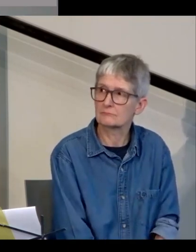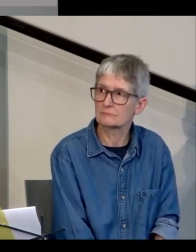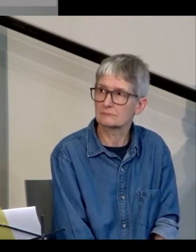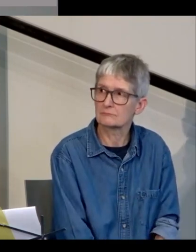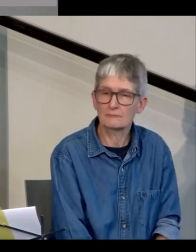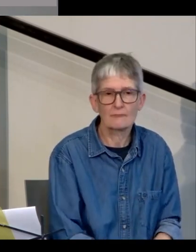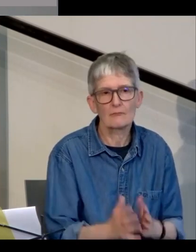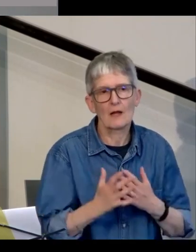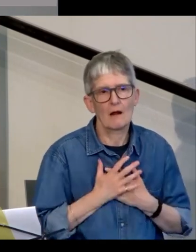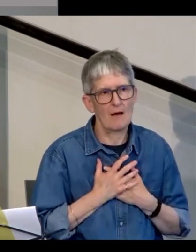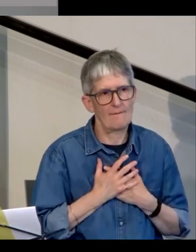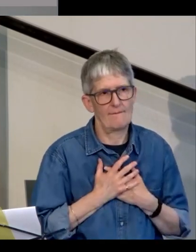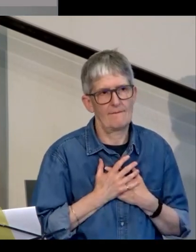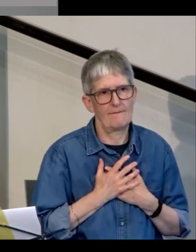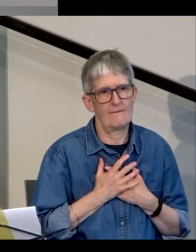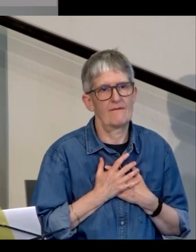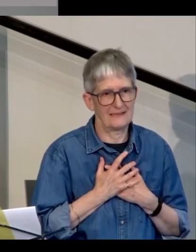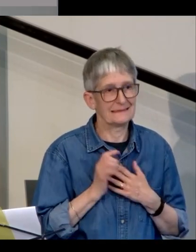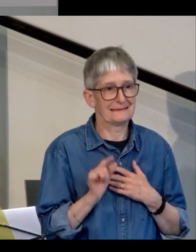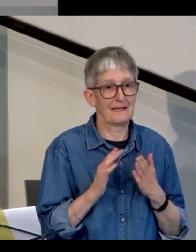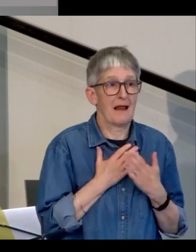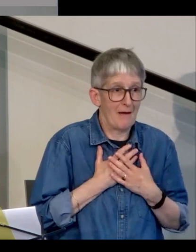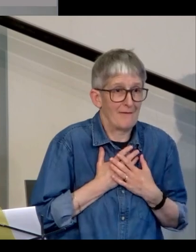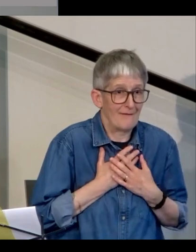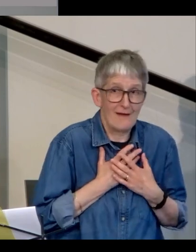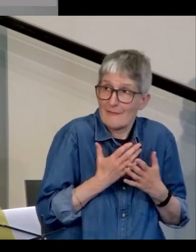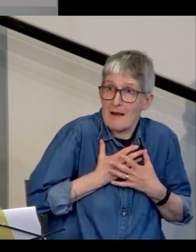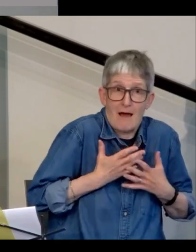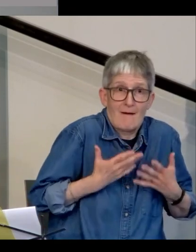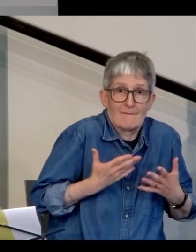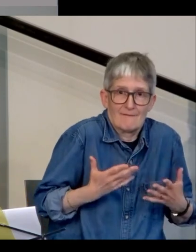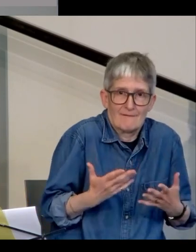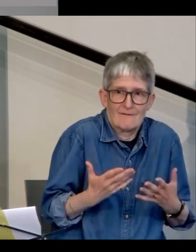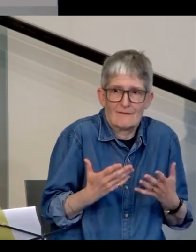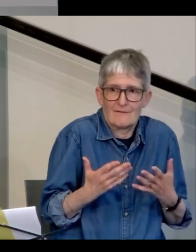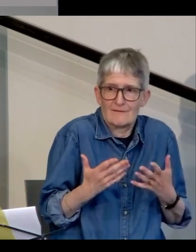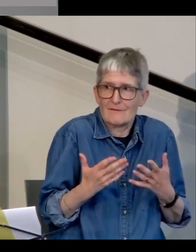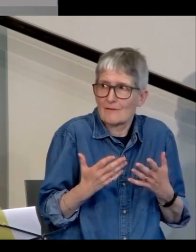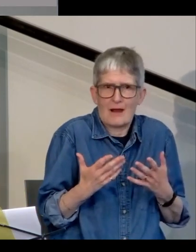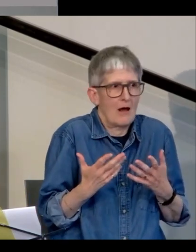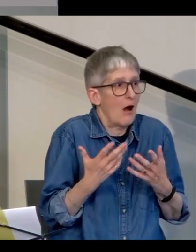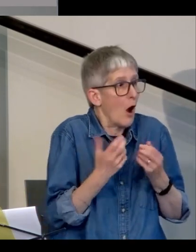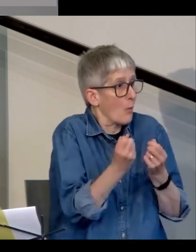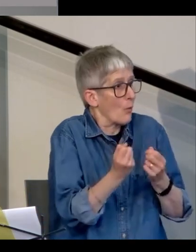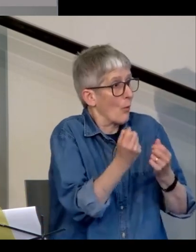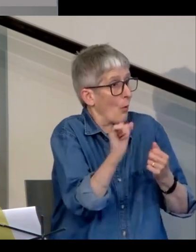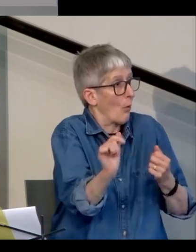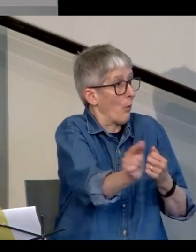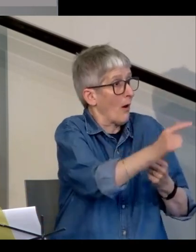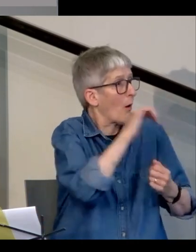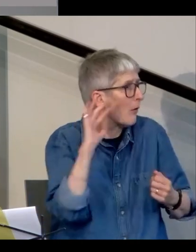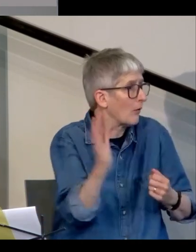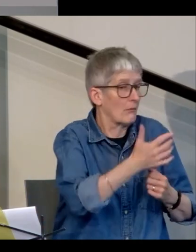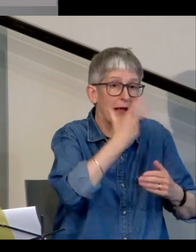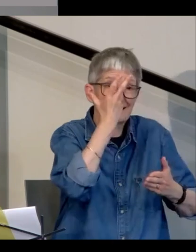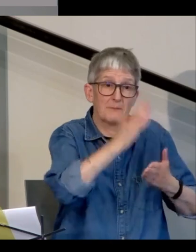The love that defines love, the love of which I hope that we've all experienced today,